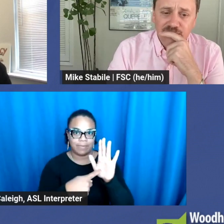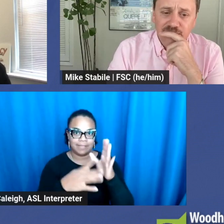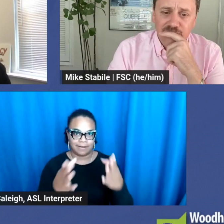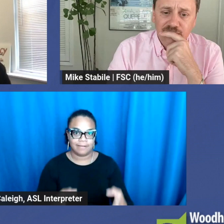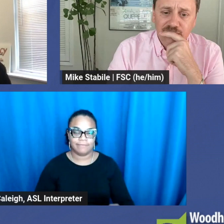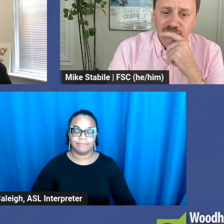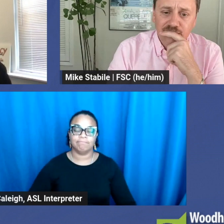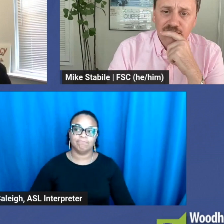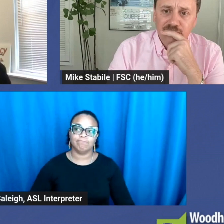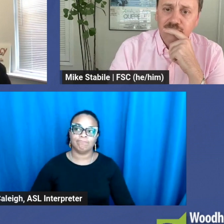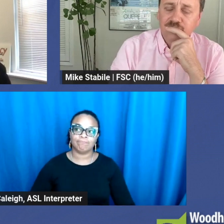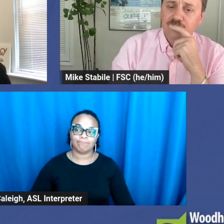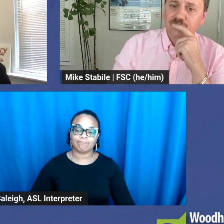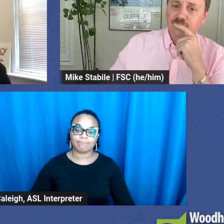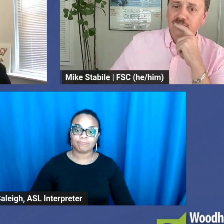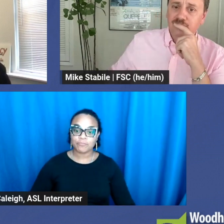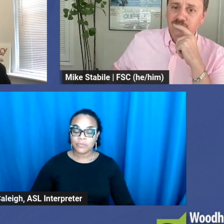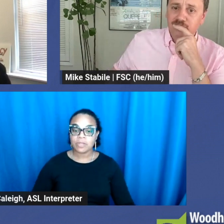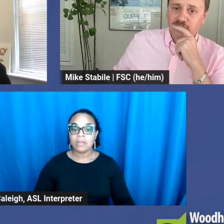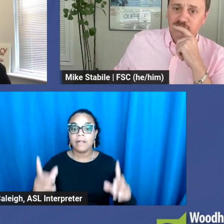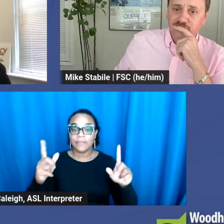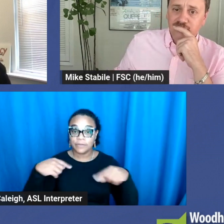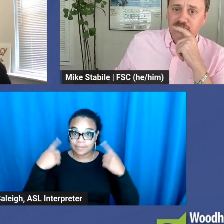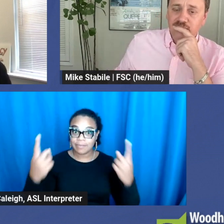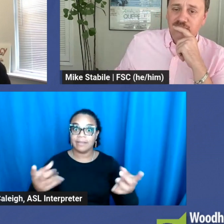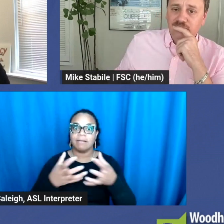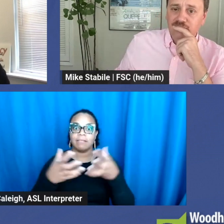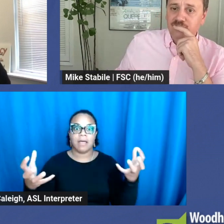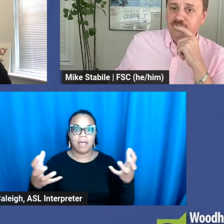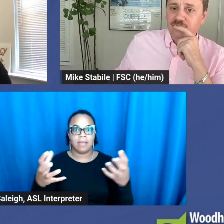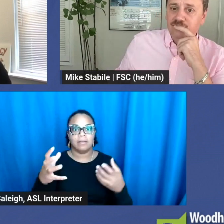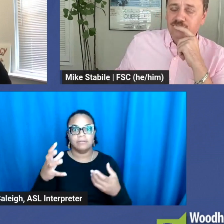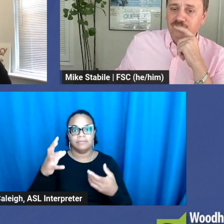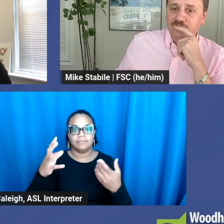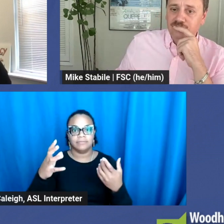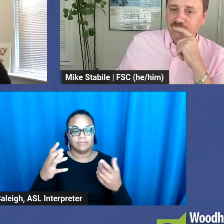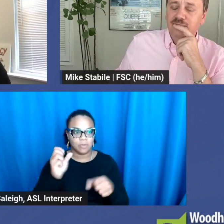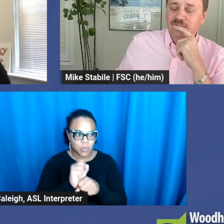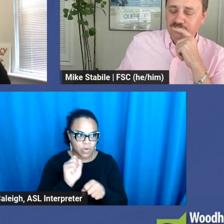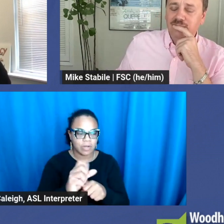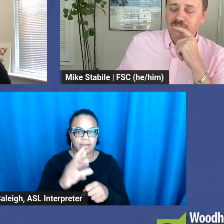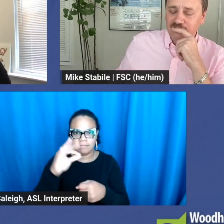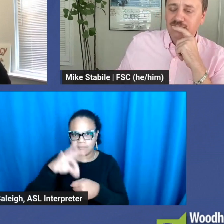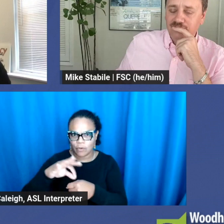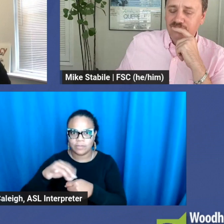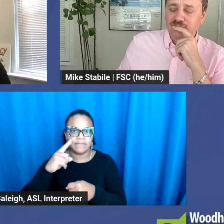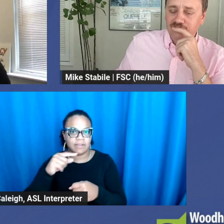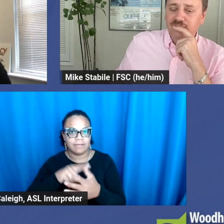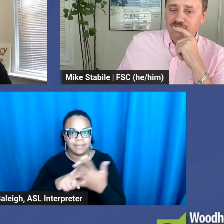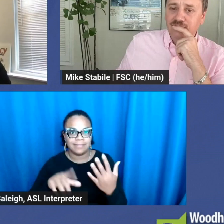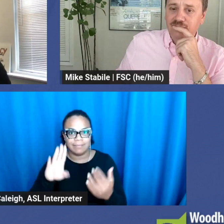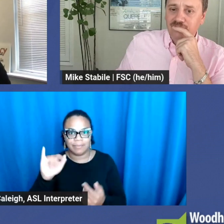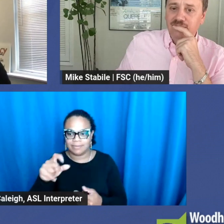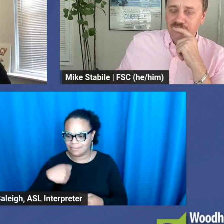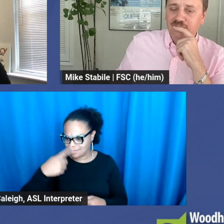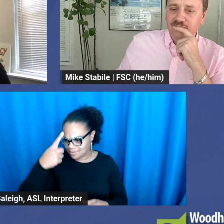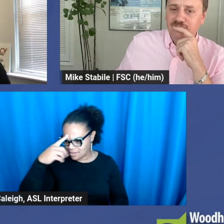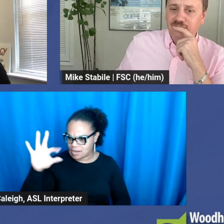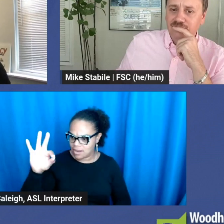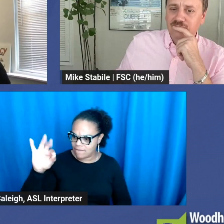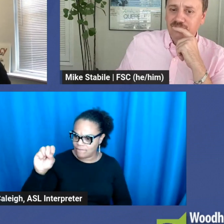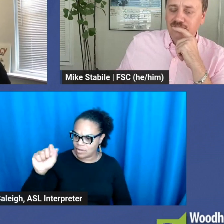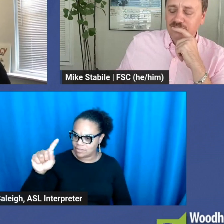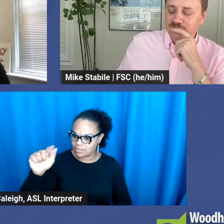Mike said, there's been unanimous support for these different bills. I think FOSTA SESTA passed in Congress nearly